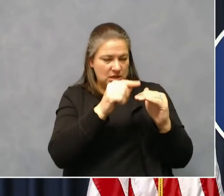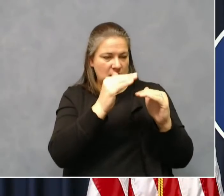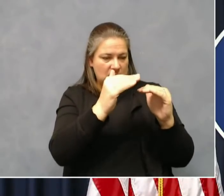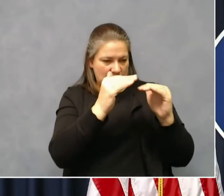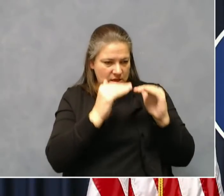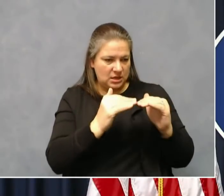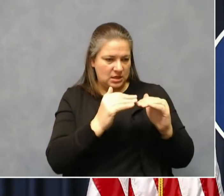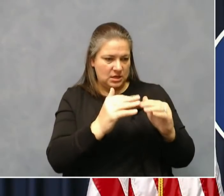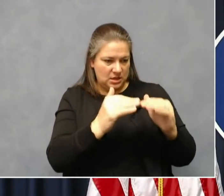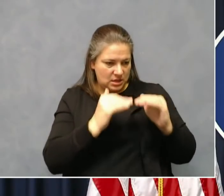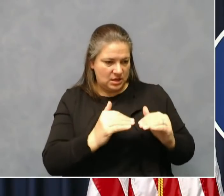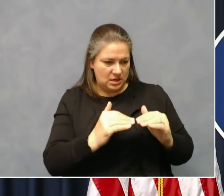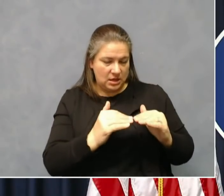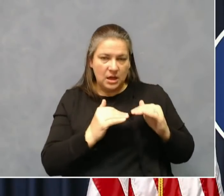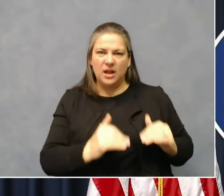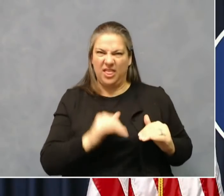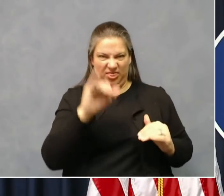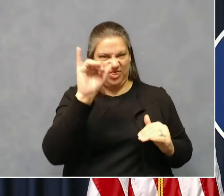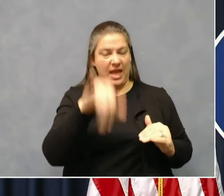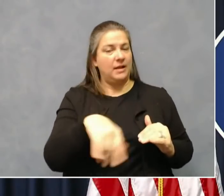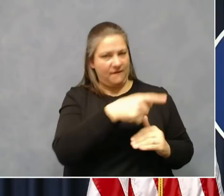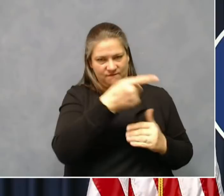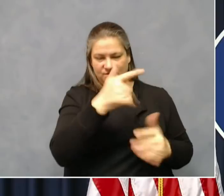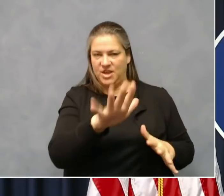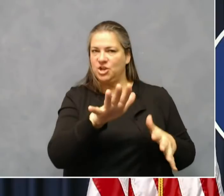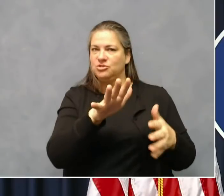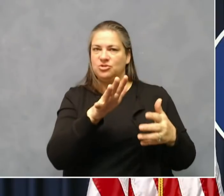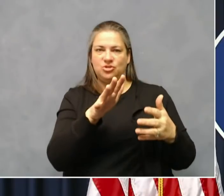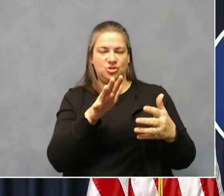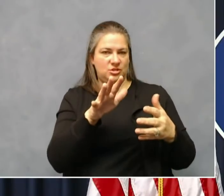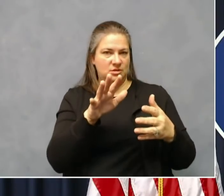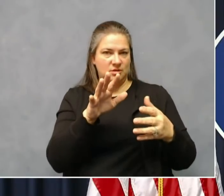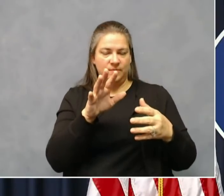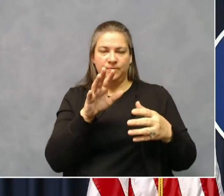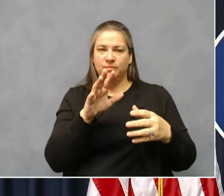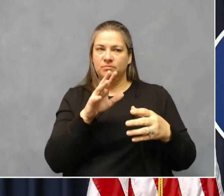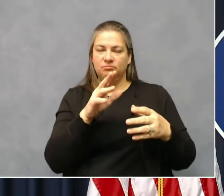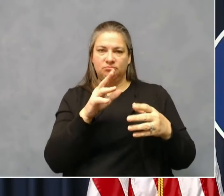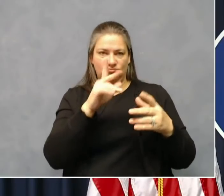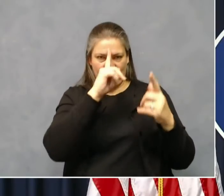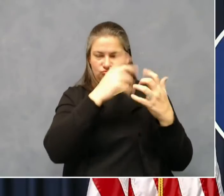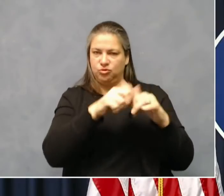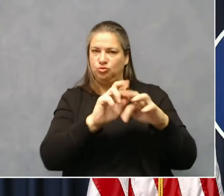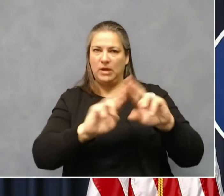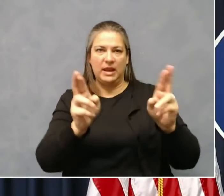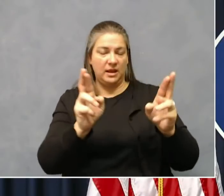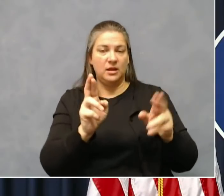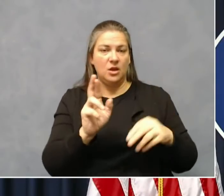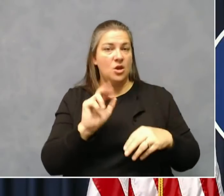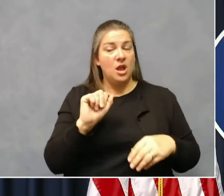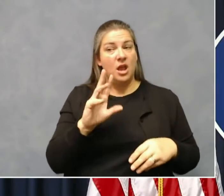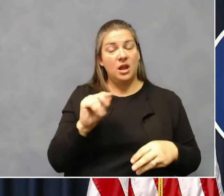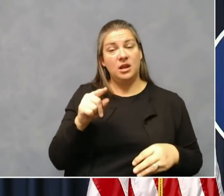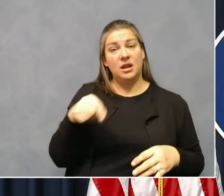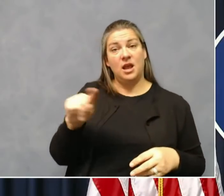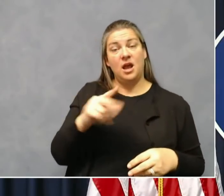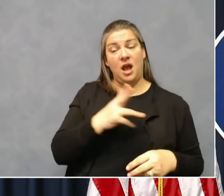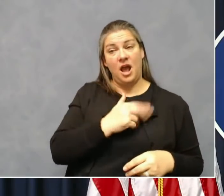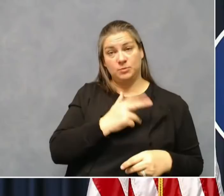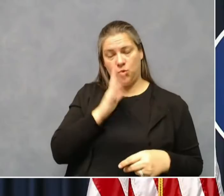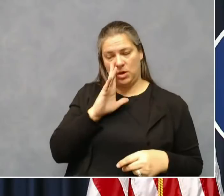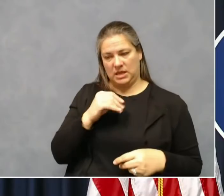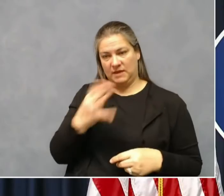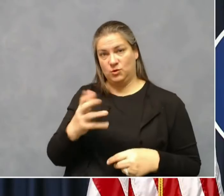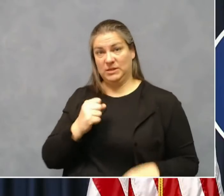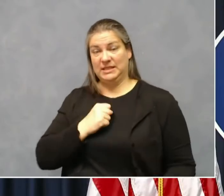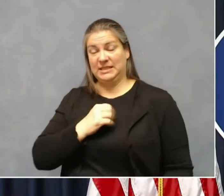that they have. Certainly the first two that we expect that any hospital is going to provide it to is staff in a COVID wing and